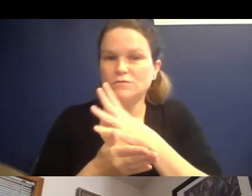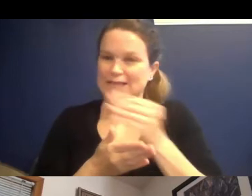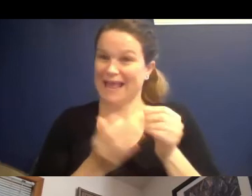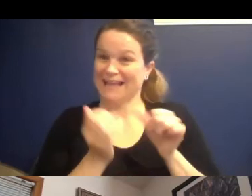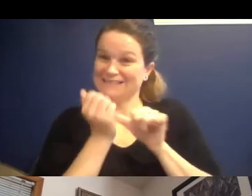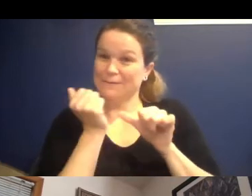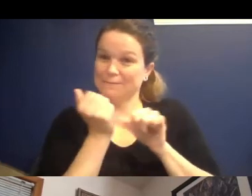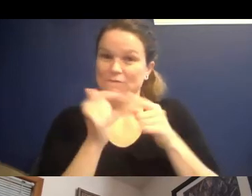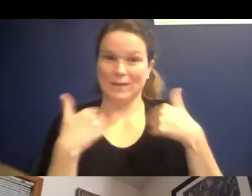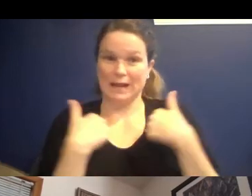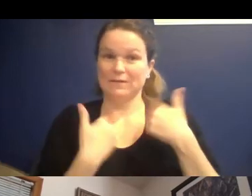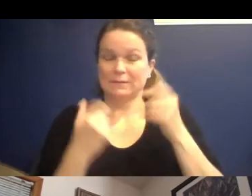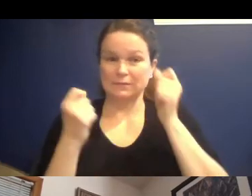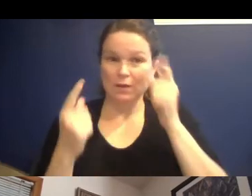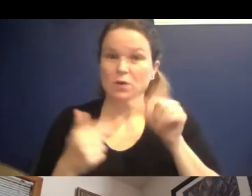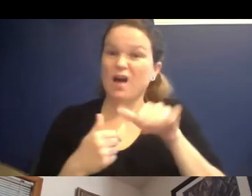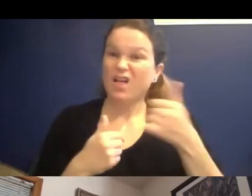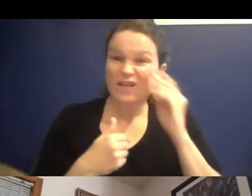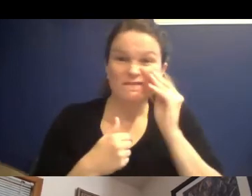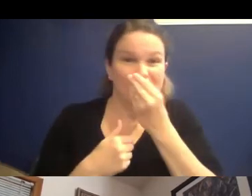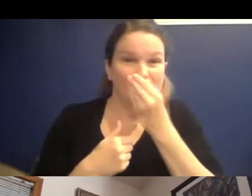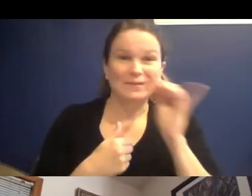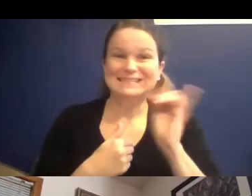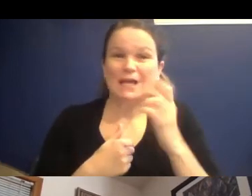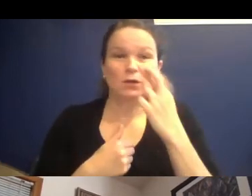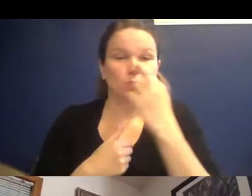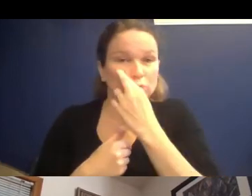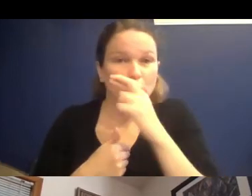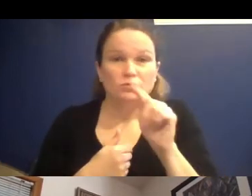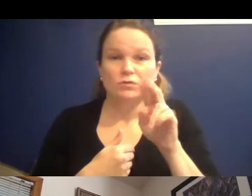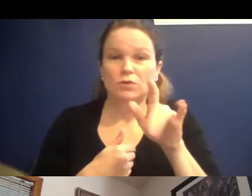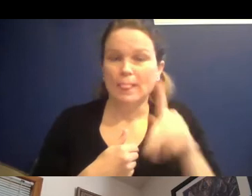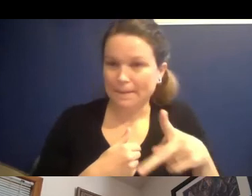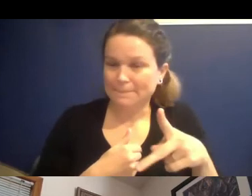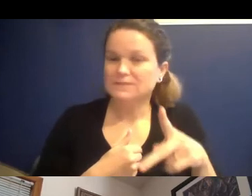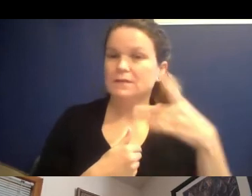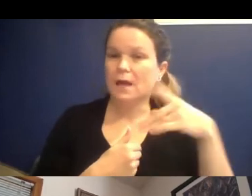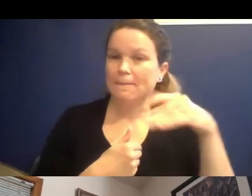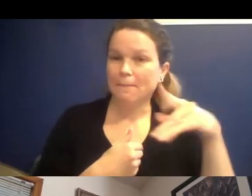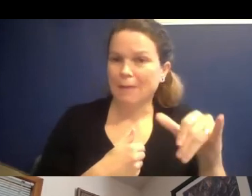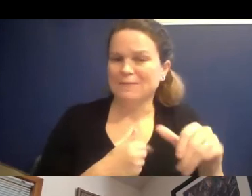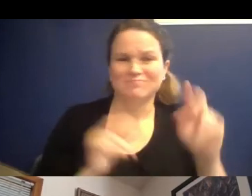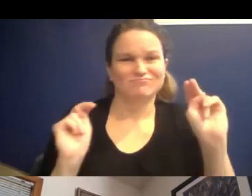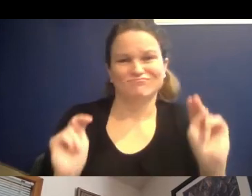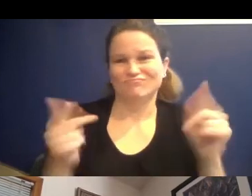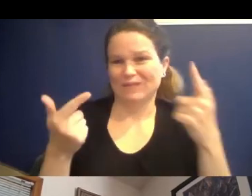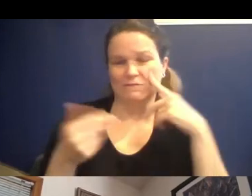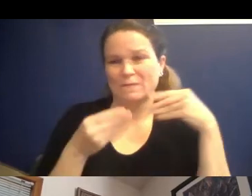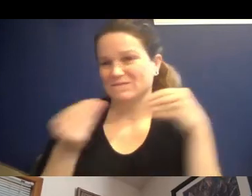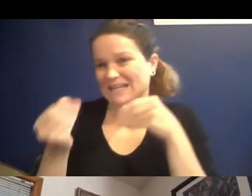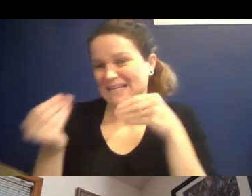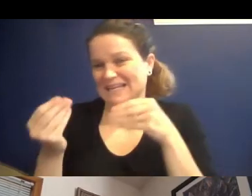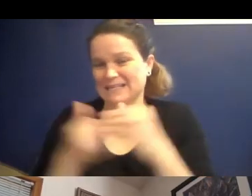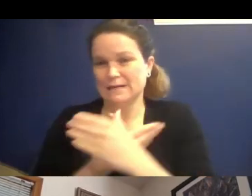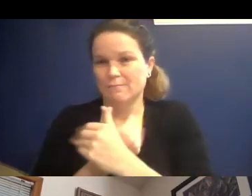and California poppy, don't produce nectar, so they're not useful for feeding adult butterflies. Again, butterflies